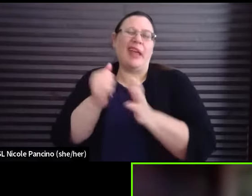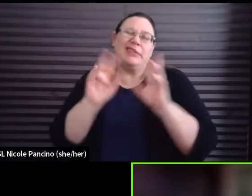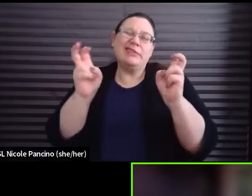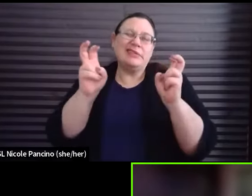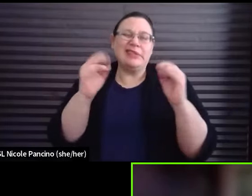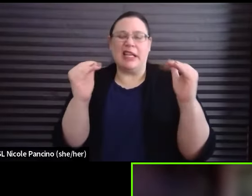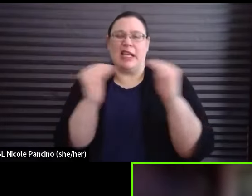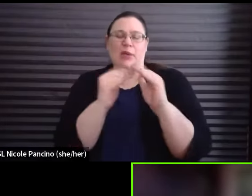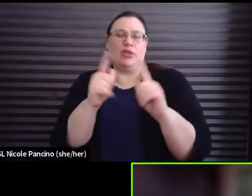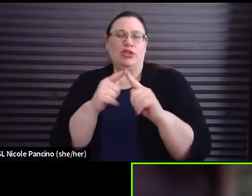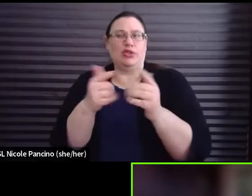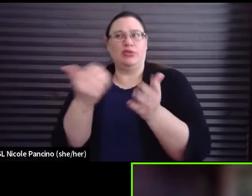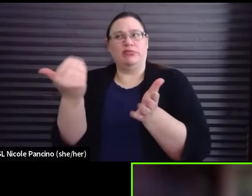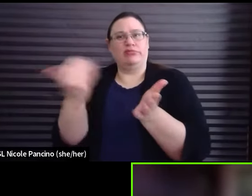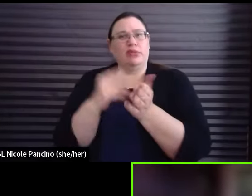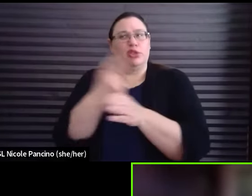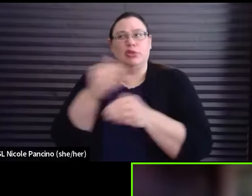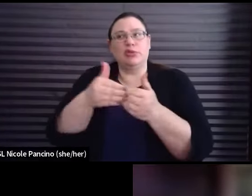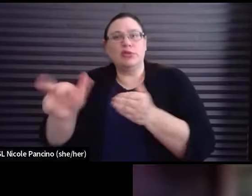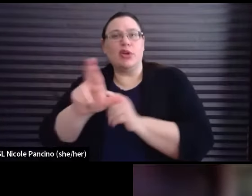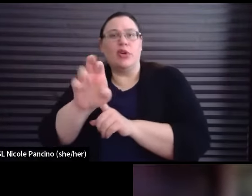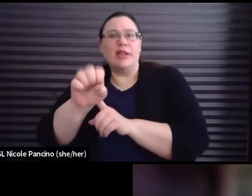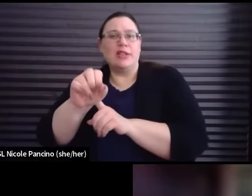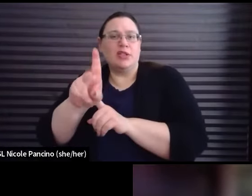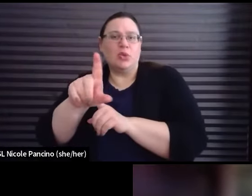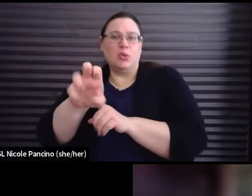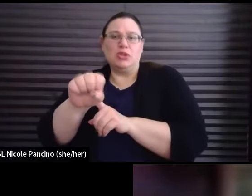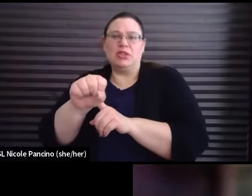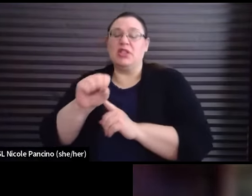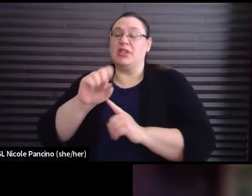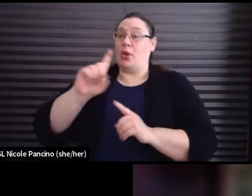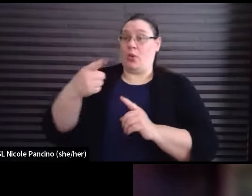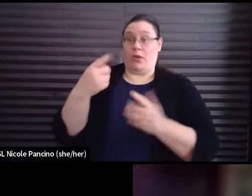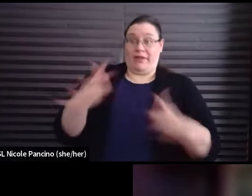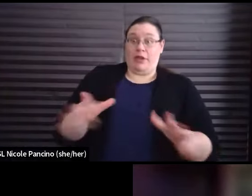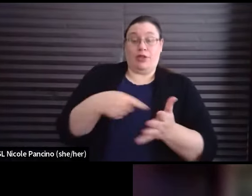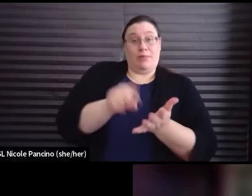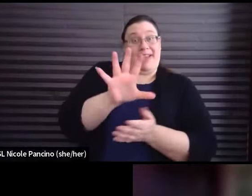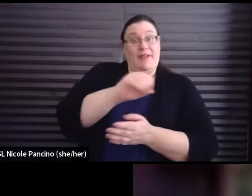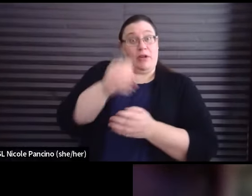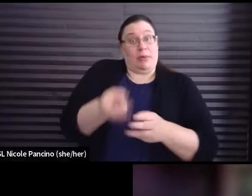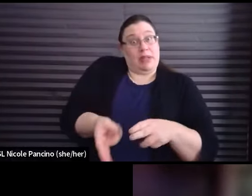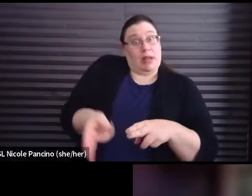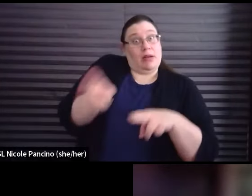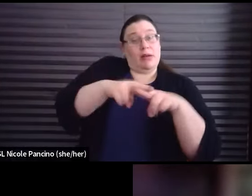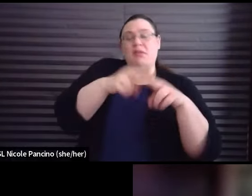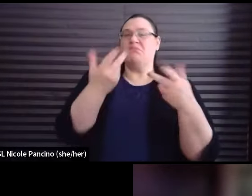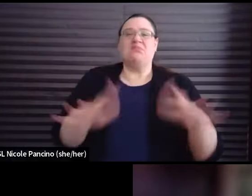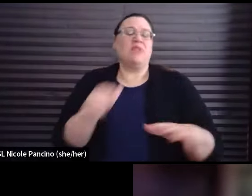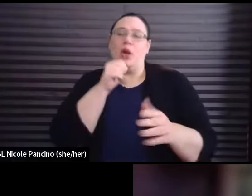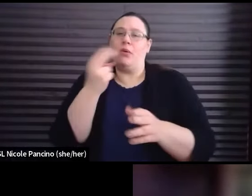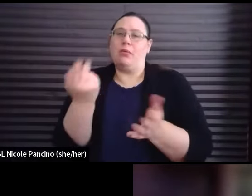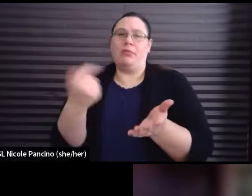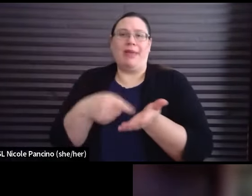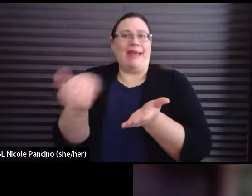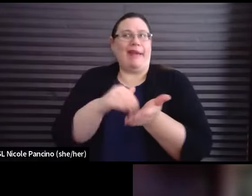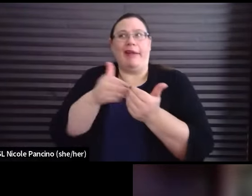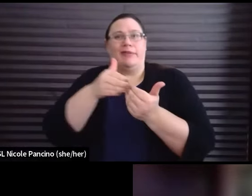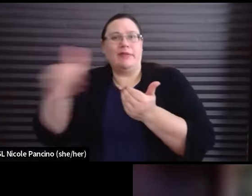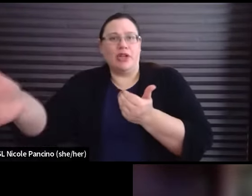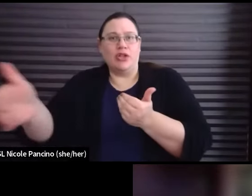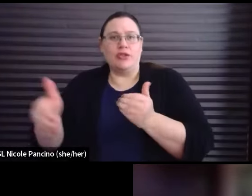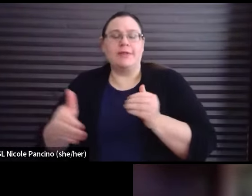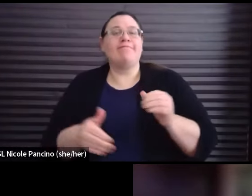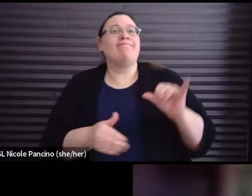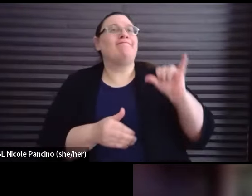nothing after that 50% additional. Got it. So as different from what people may be used to, it's not,